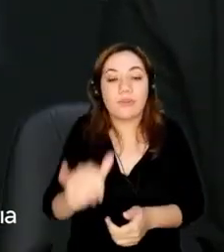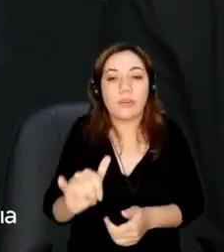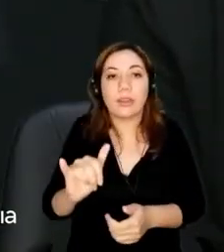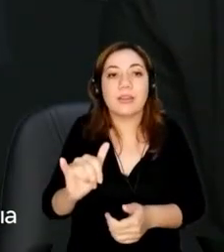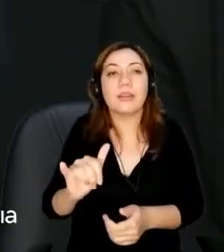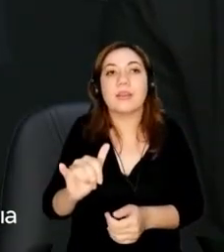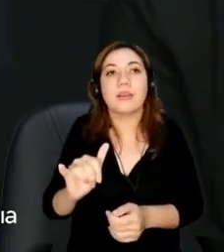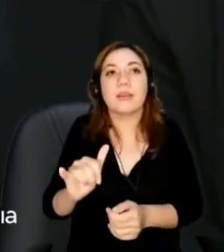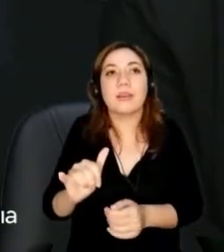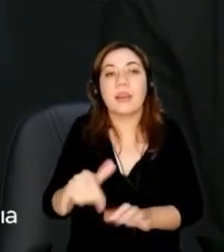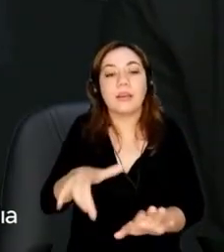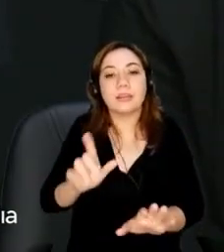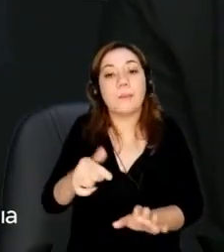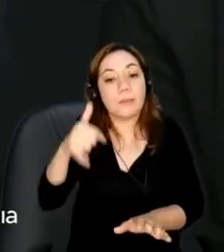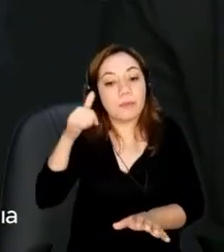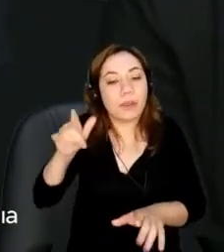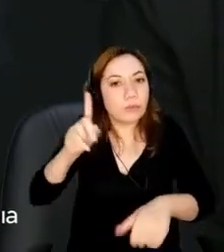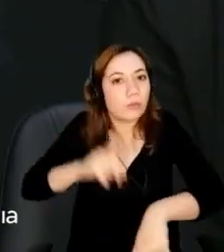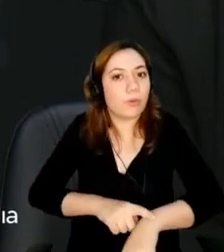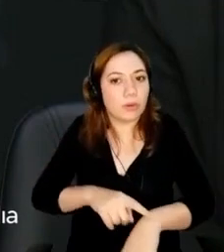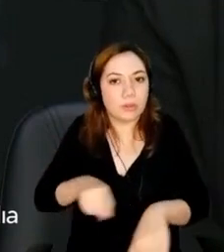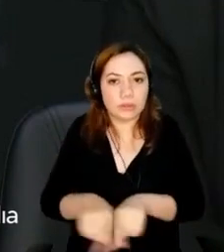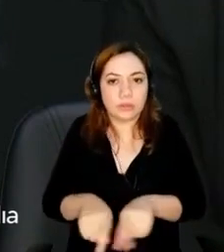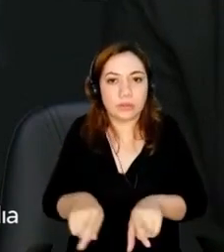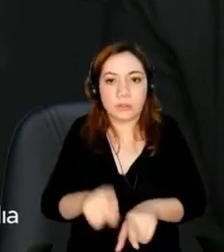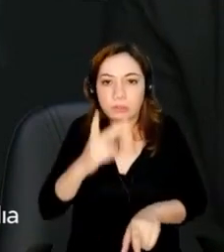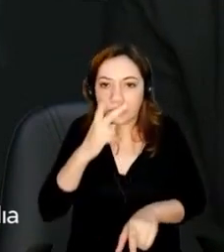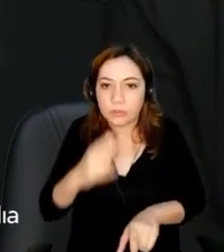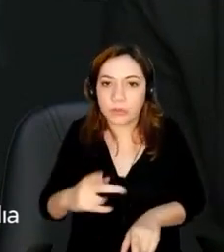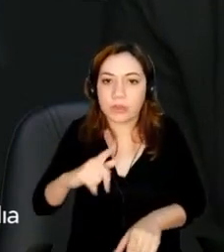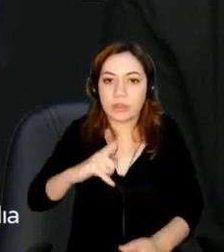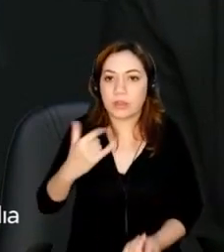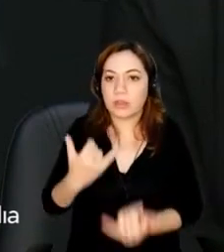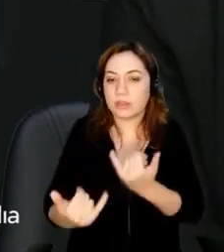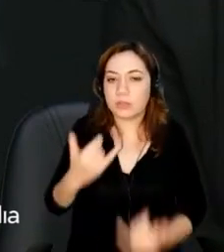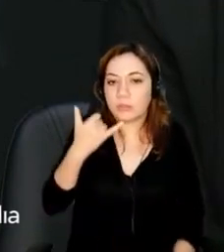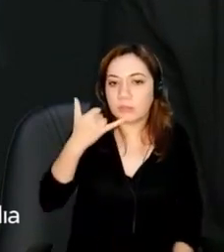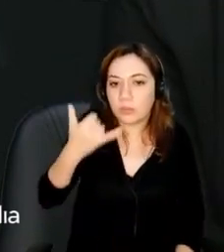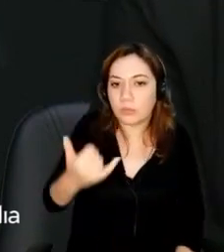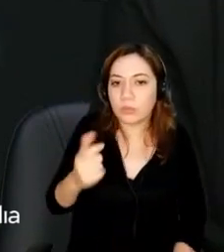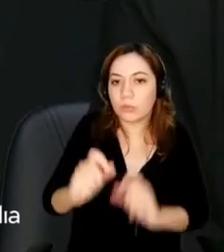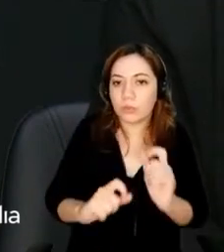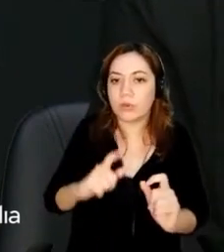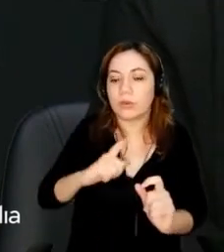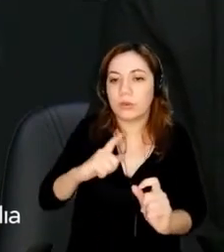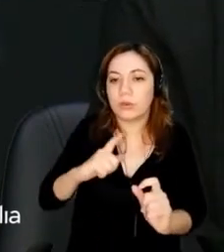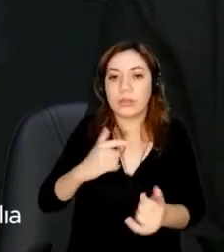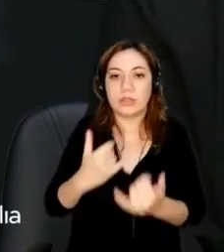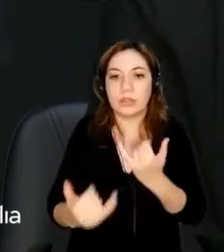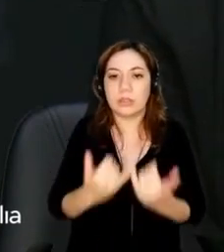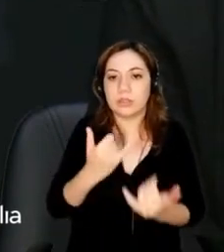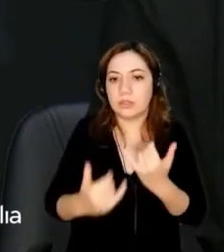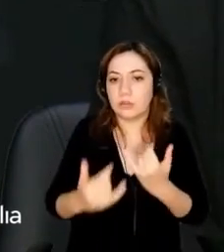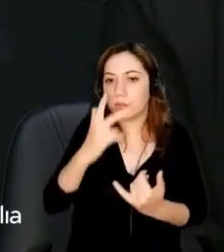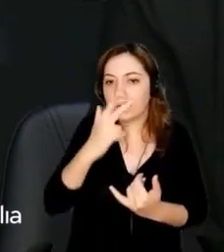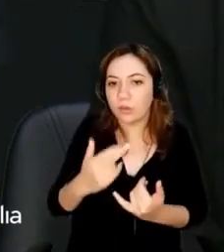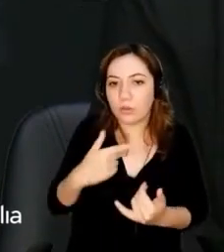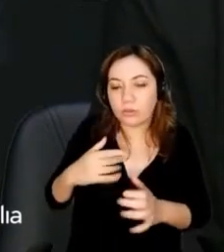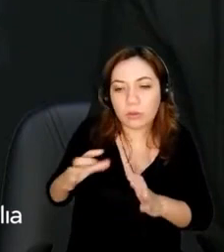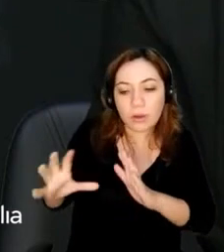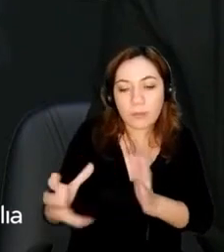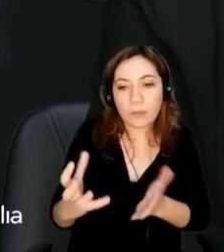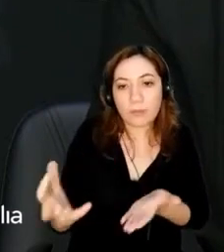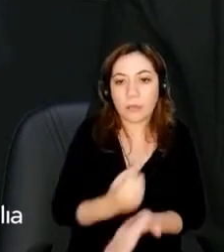what we call, or what's known in the industry, is the chargeback process after the fact to recover your funds. Chargebacks are expensive, not only to the issuer, but to